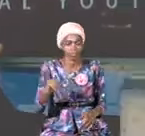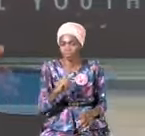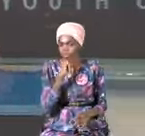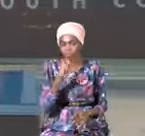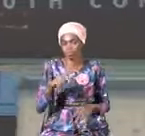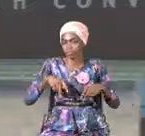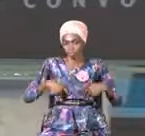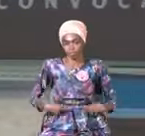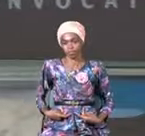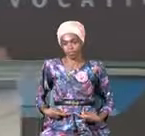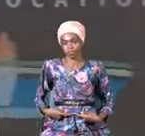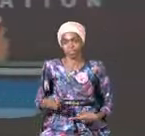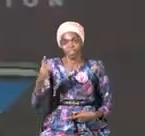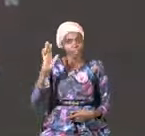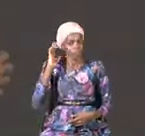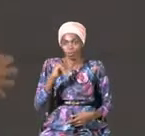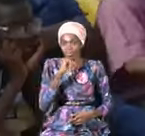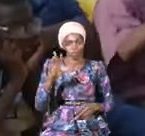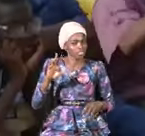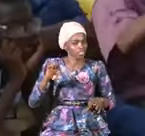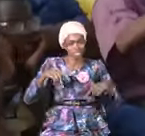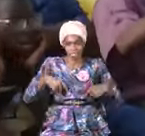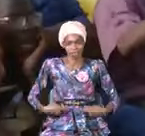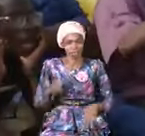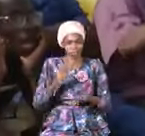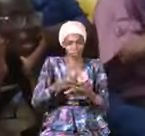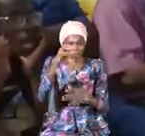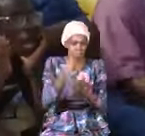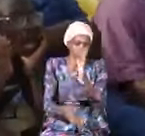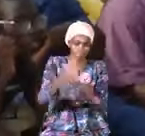God will not give up on you.